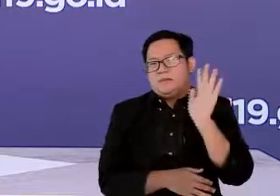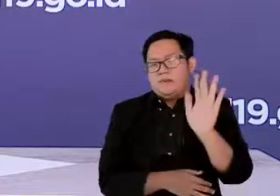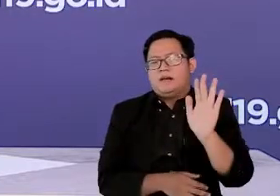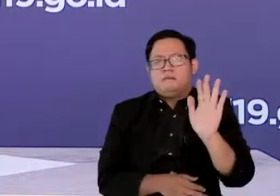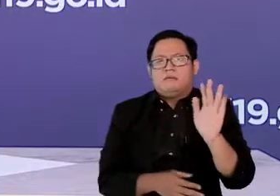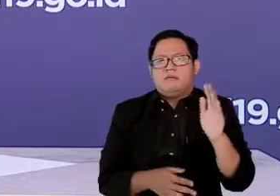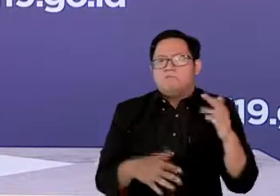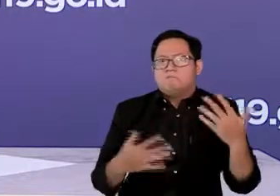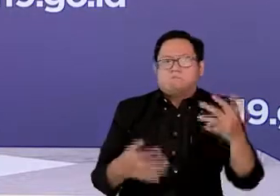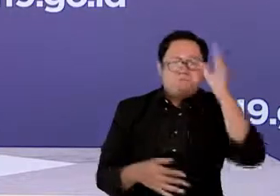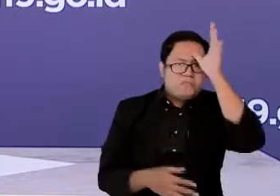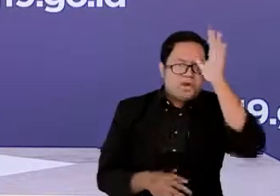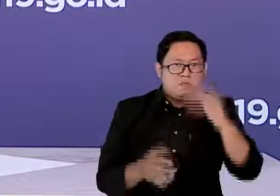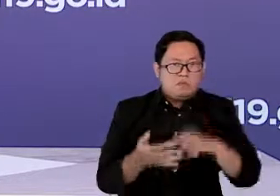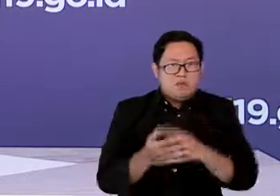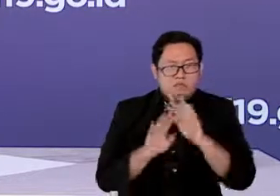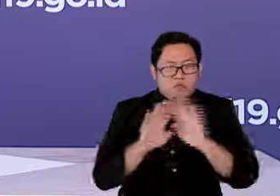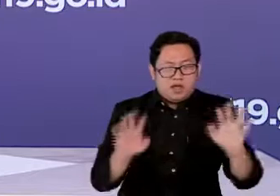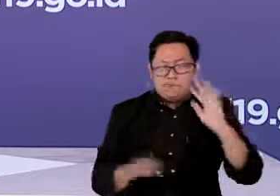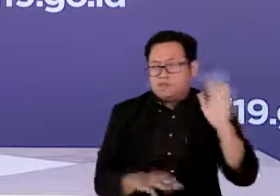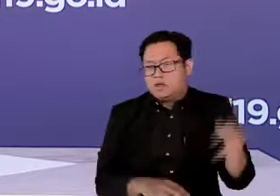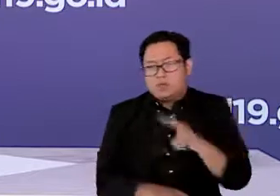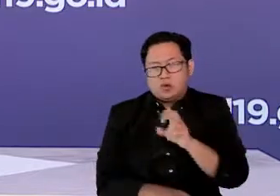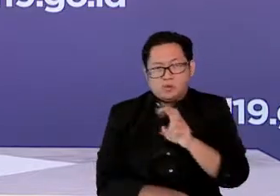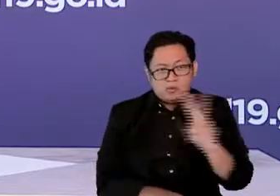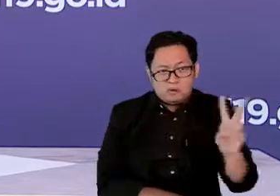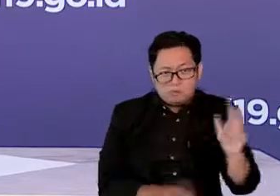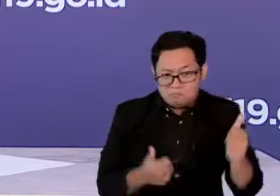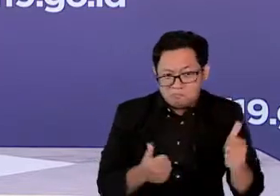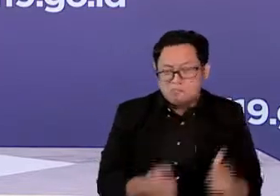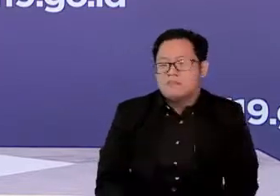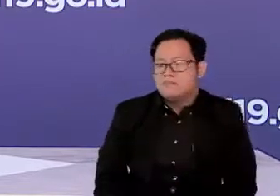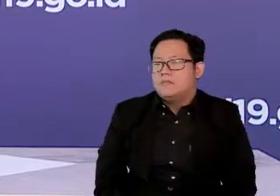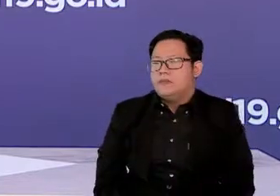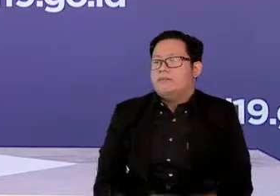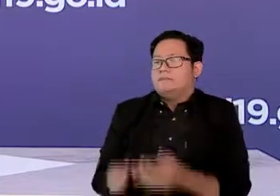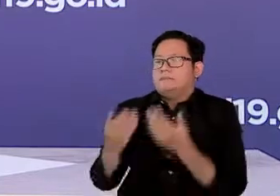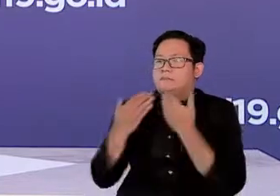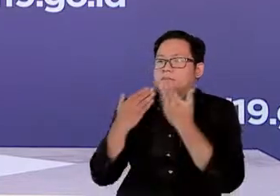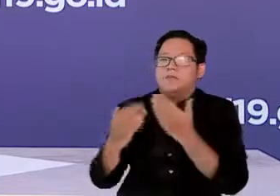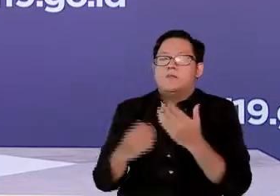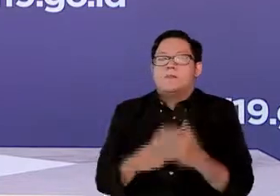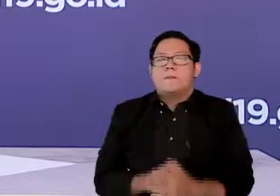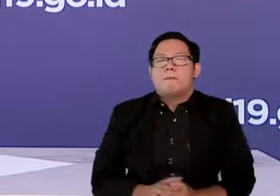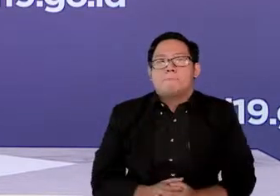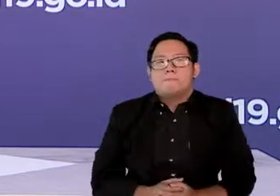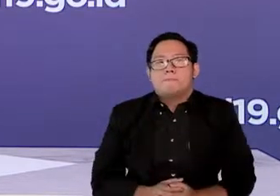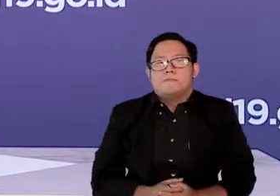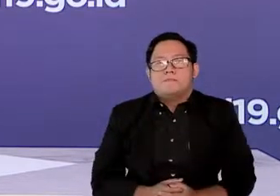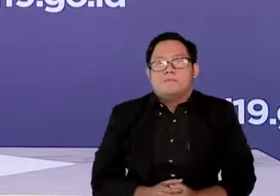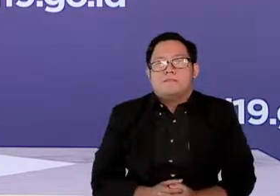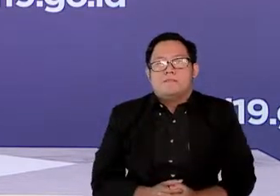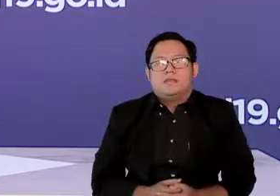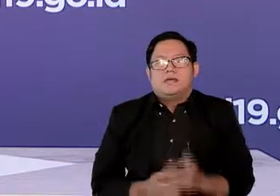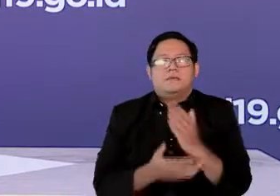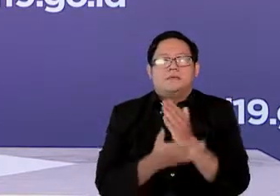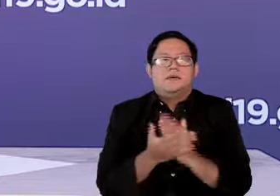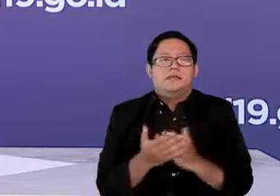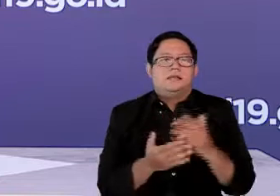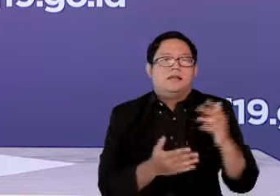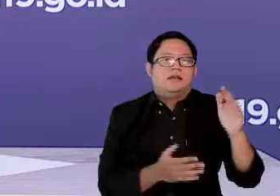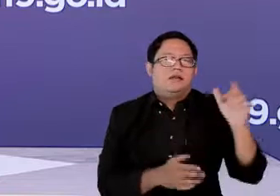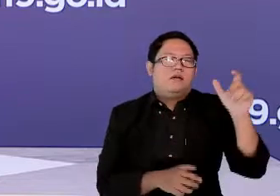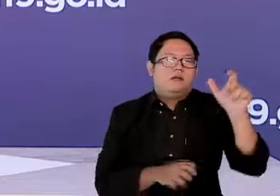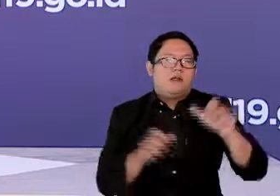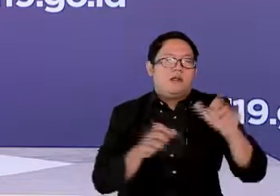to 2022? Thank you. Thank you, Marriott International. Restrictions on entry for foreign